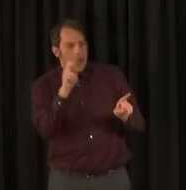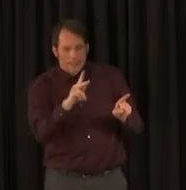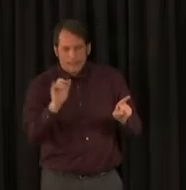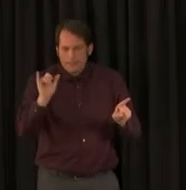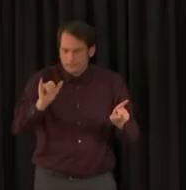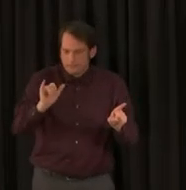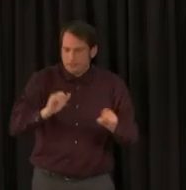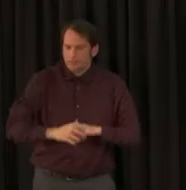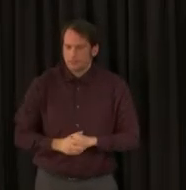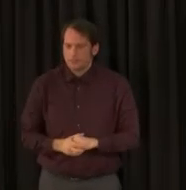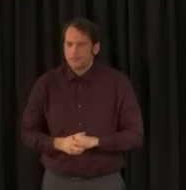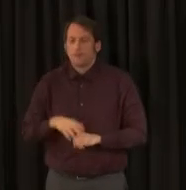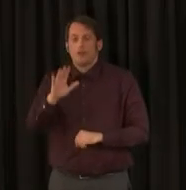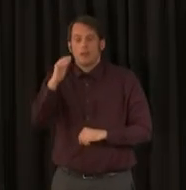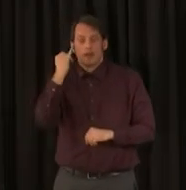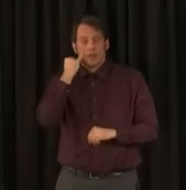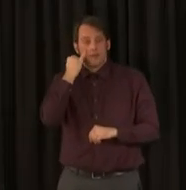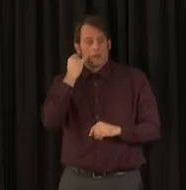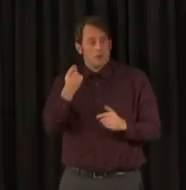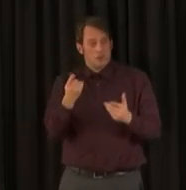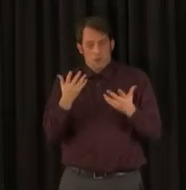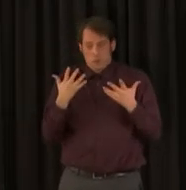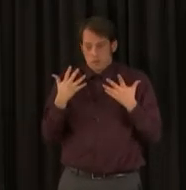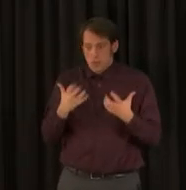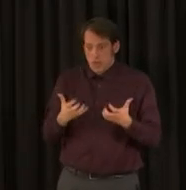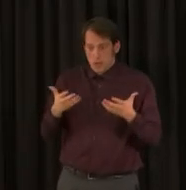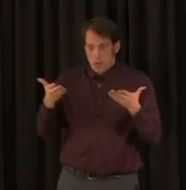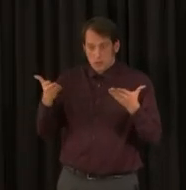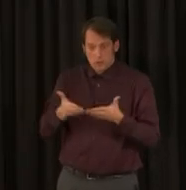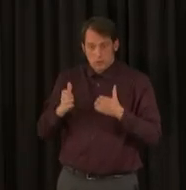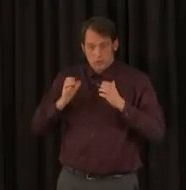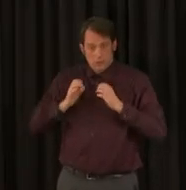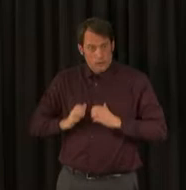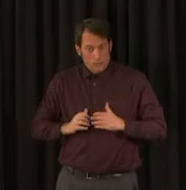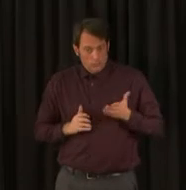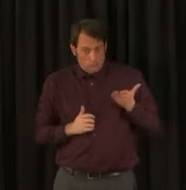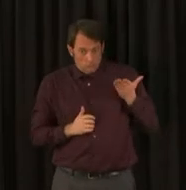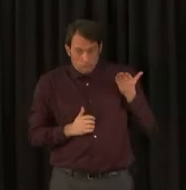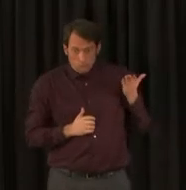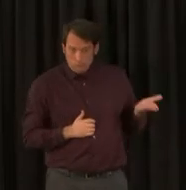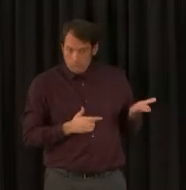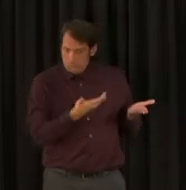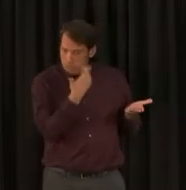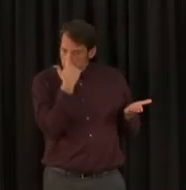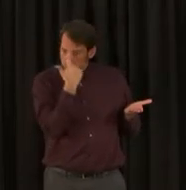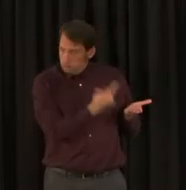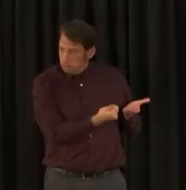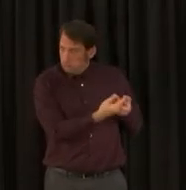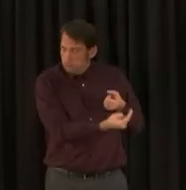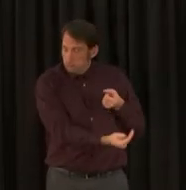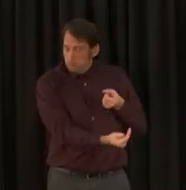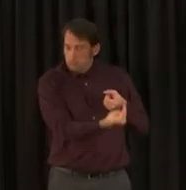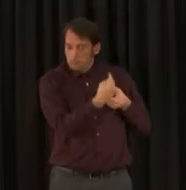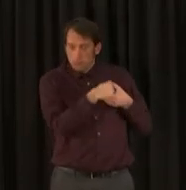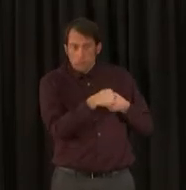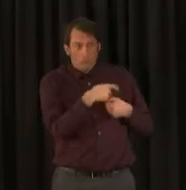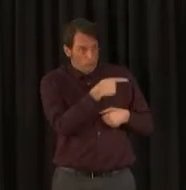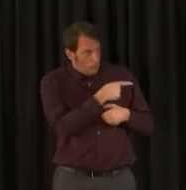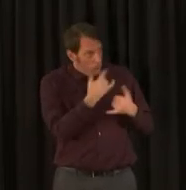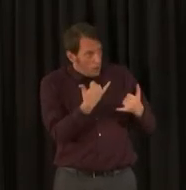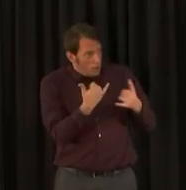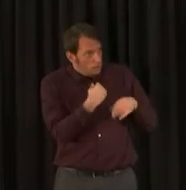And I do want to introduce a client of ours. Very pleased that she's able to join us and talk to her